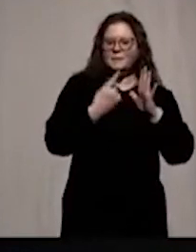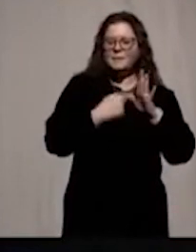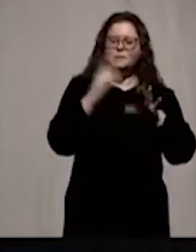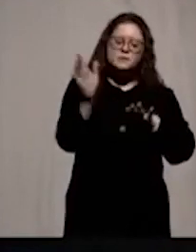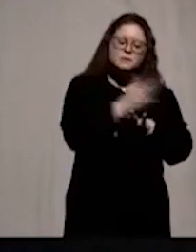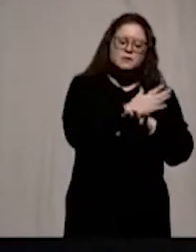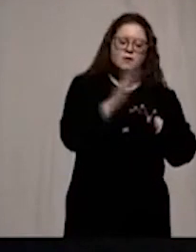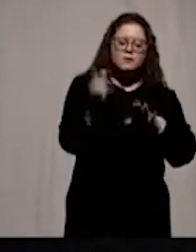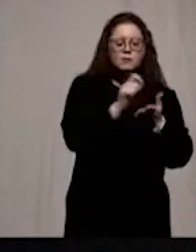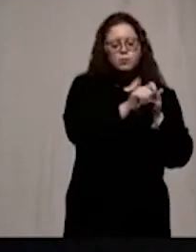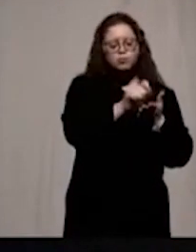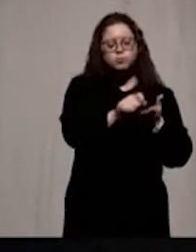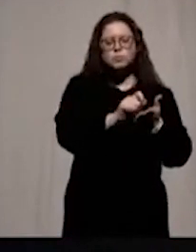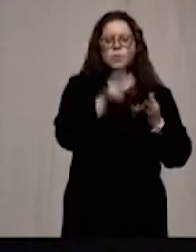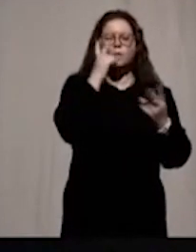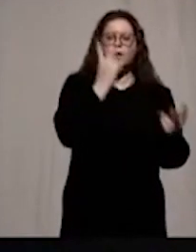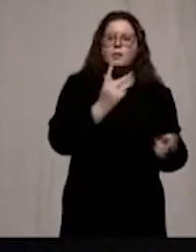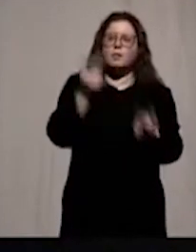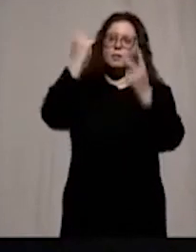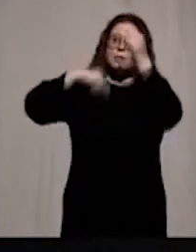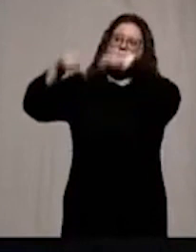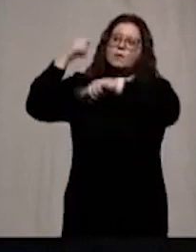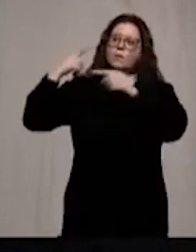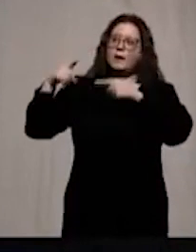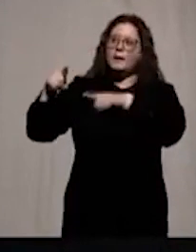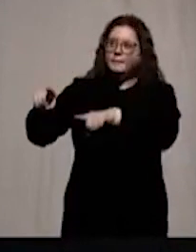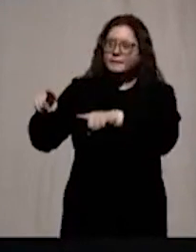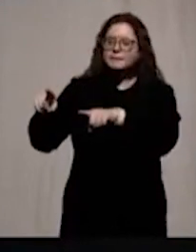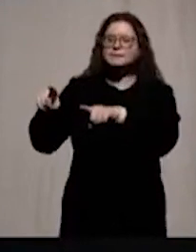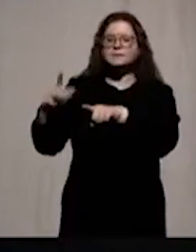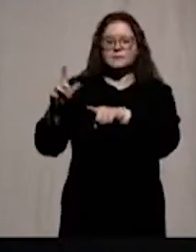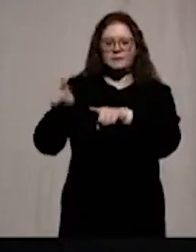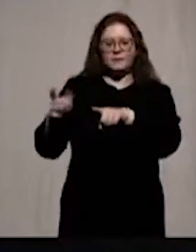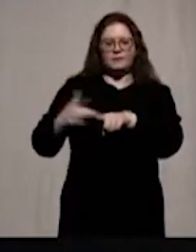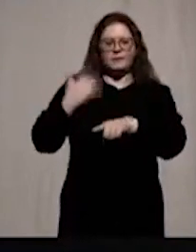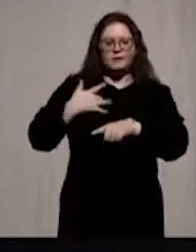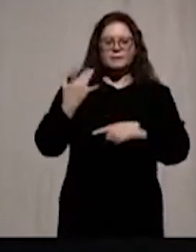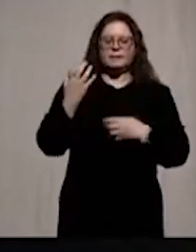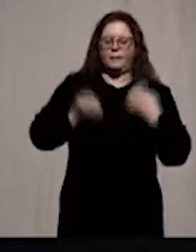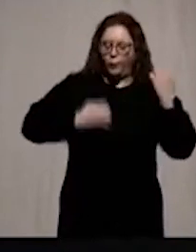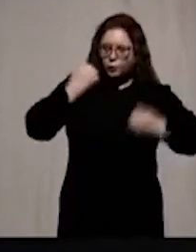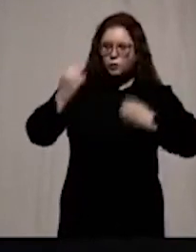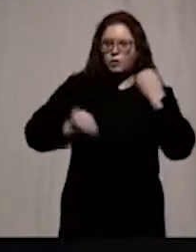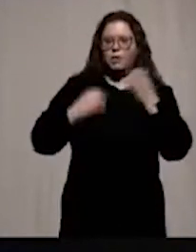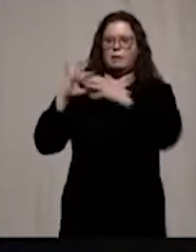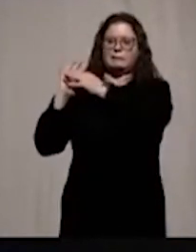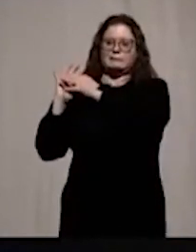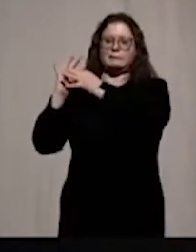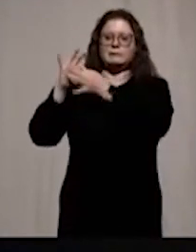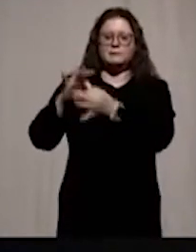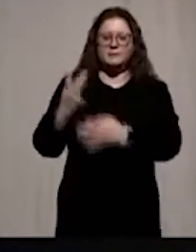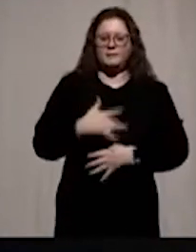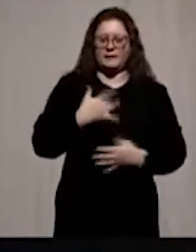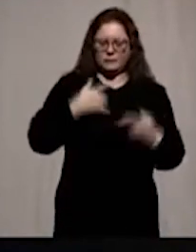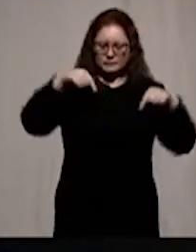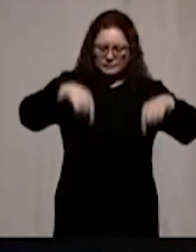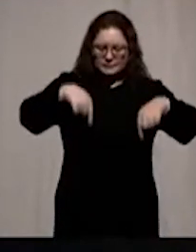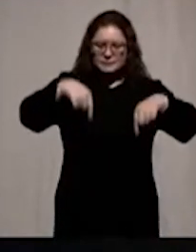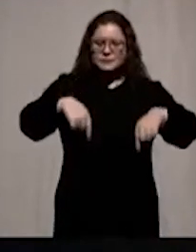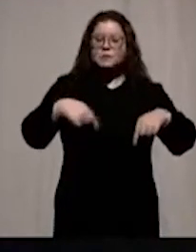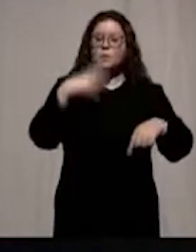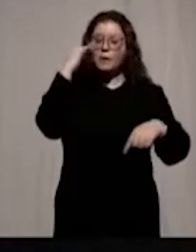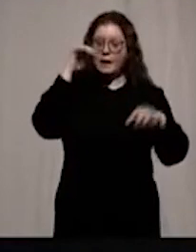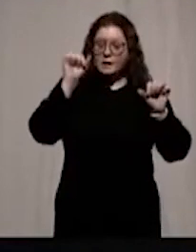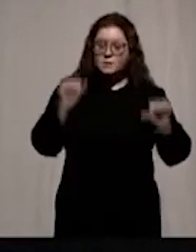duality of that is that you have to simultaneously travel back in time to experience those emotions while also maintaining presence so that you can write